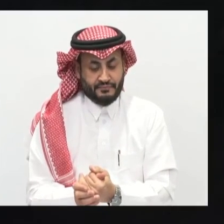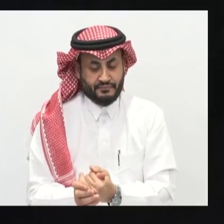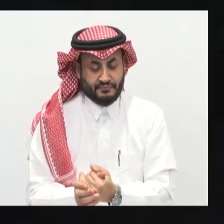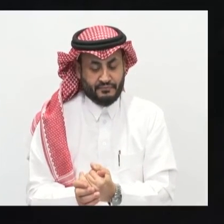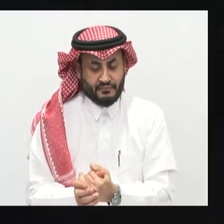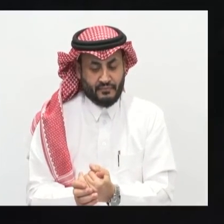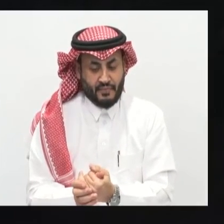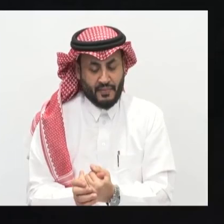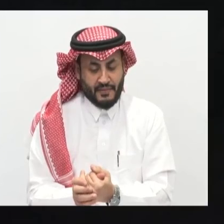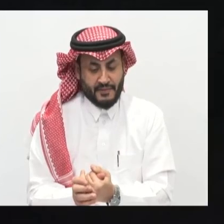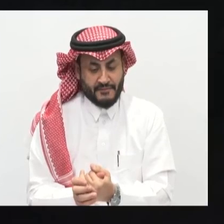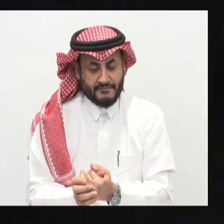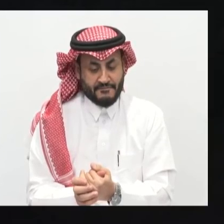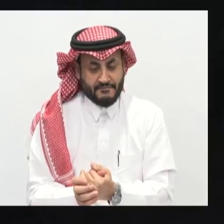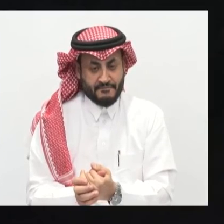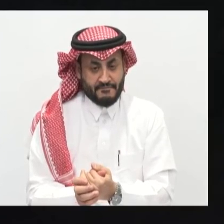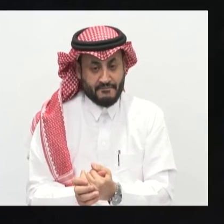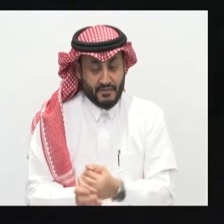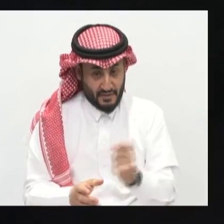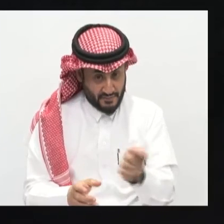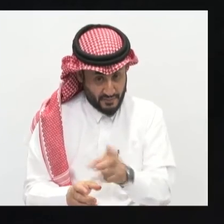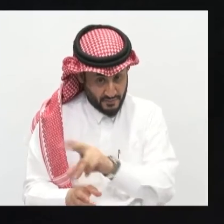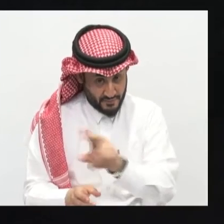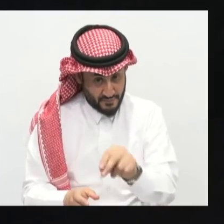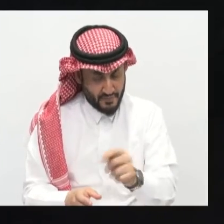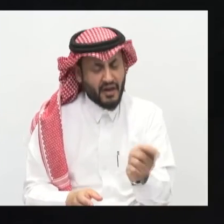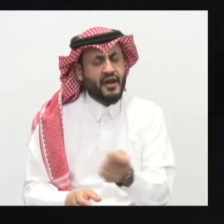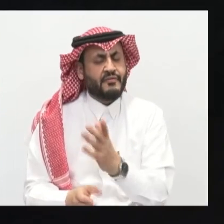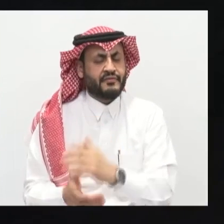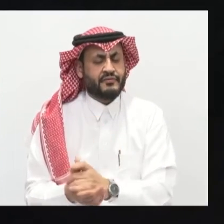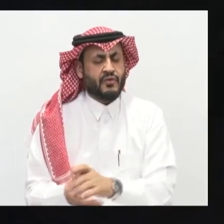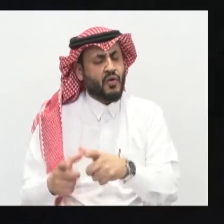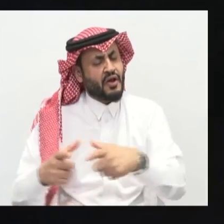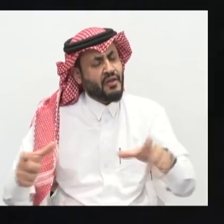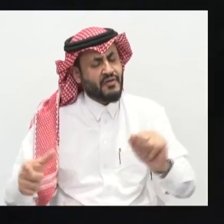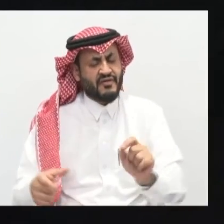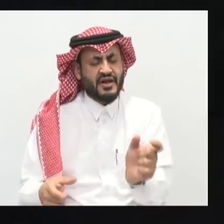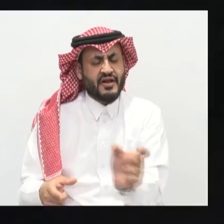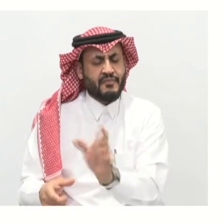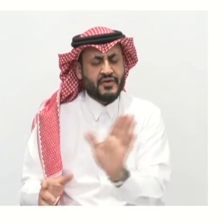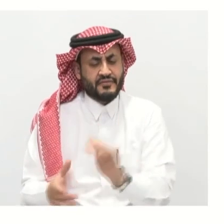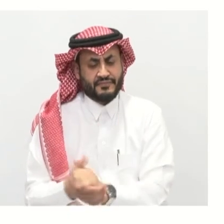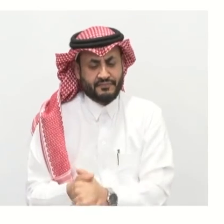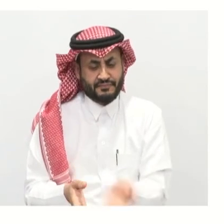three chicks. Are you writing the sounds with me? Just write the sounds. You don't have to write the whole word. Okay?